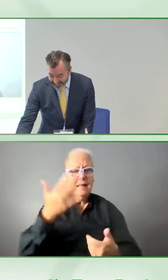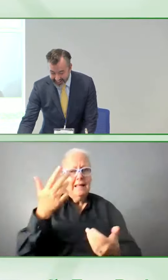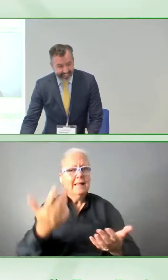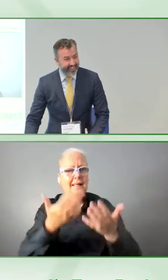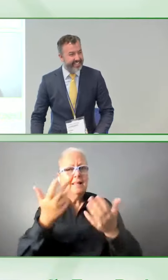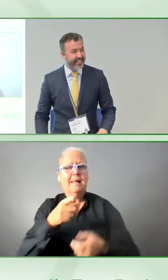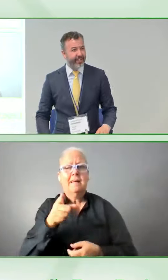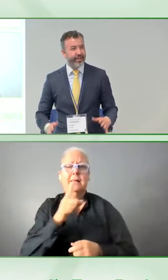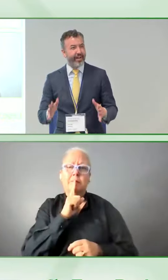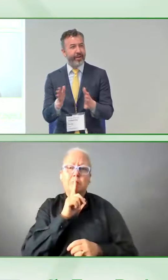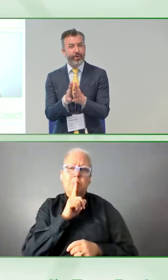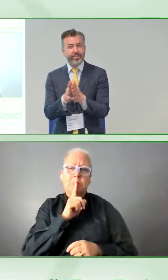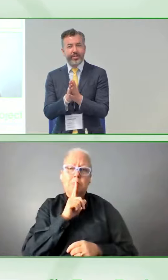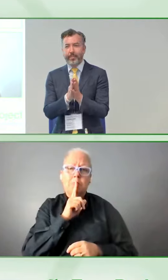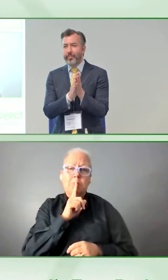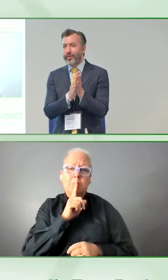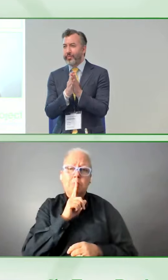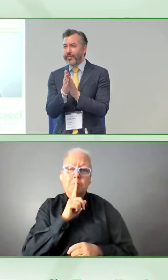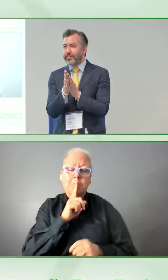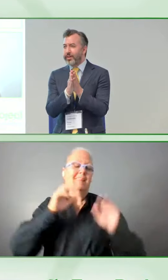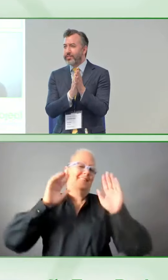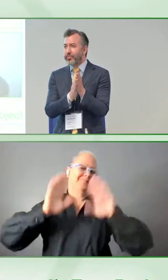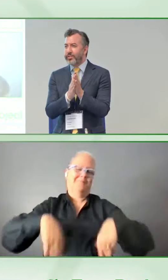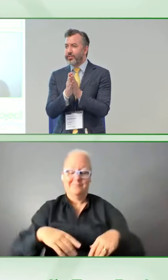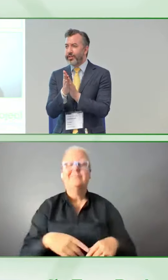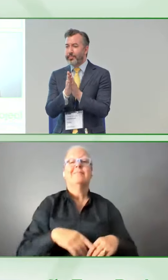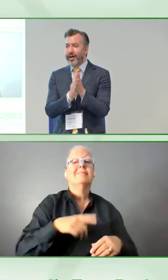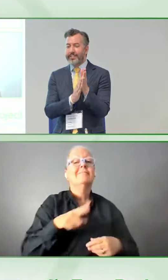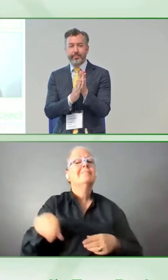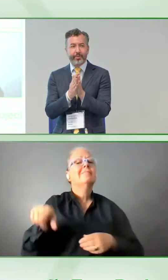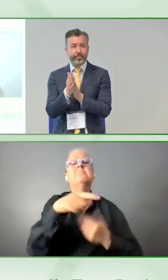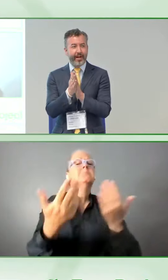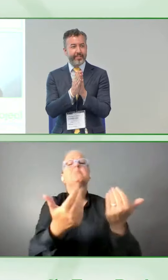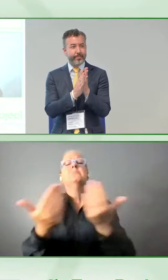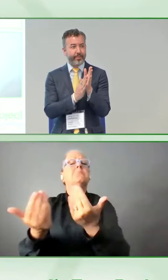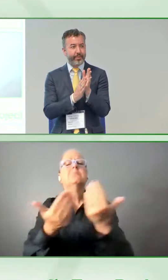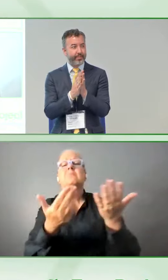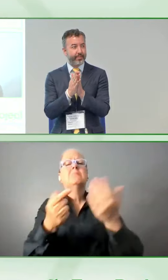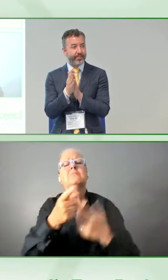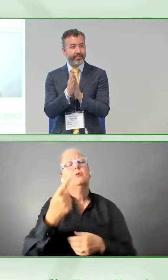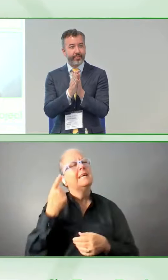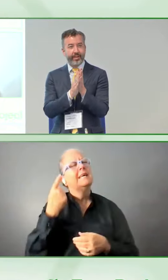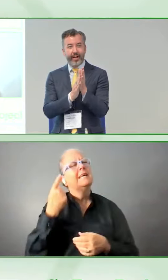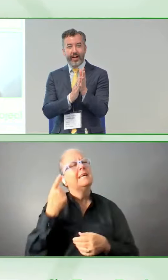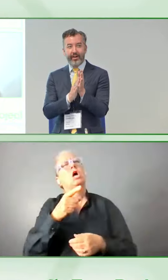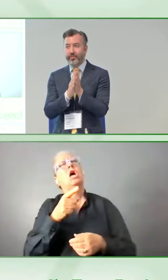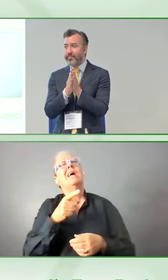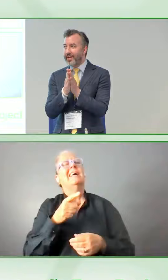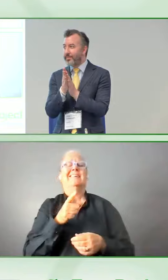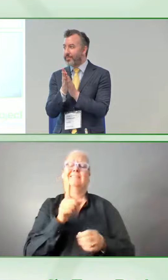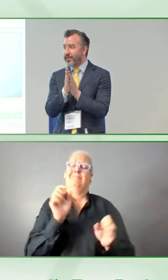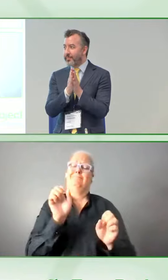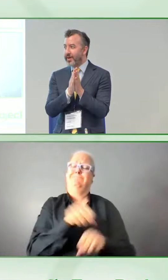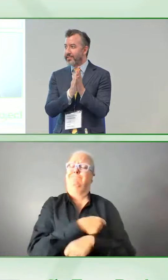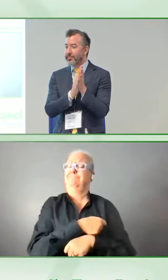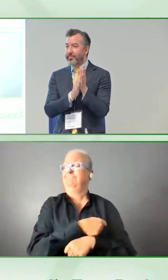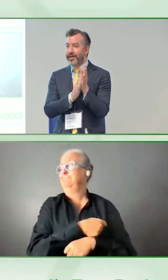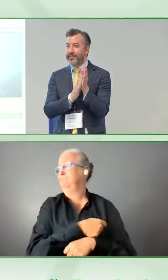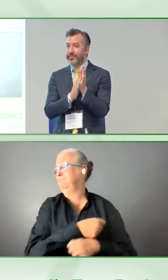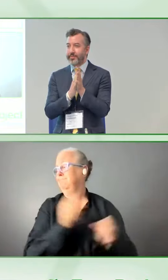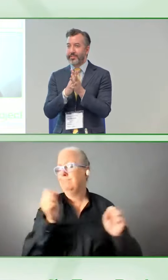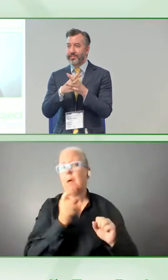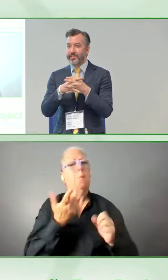All right, let's hear. What did you come up with? What's your impossible possible? How have you made the